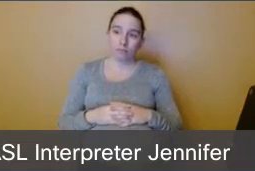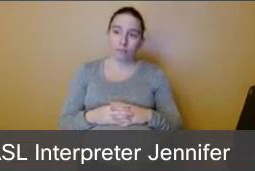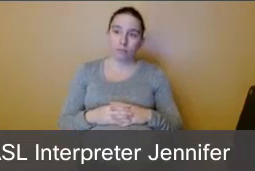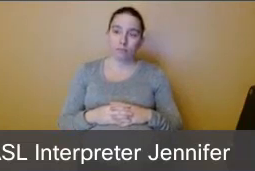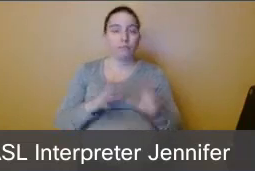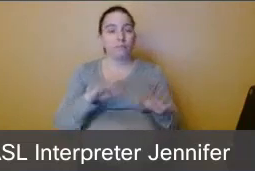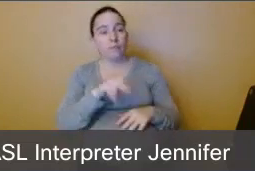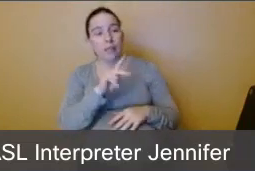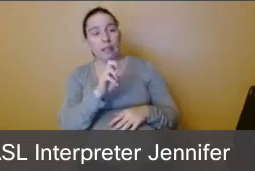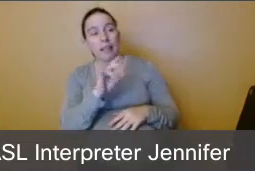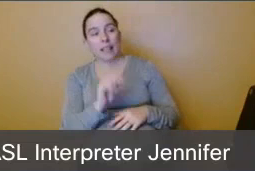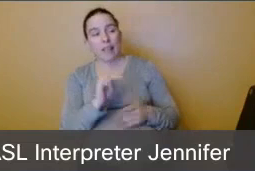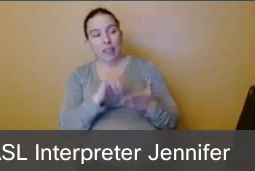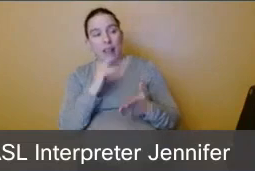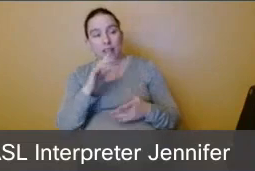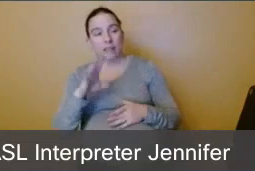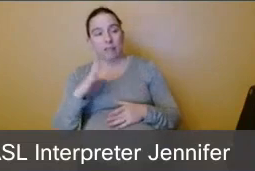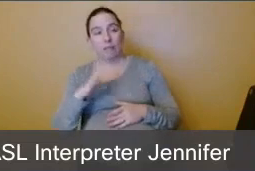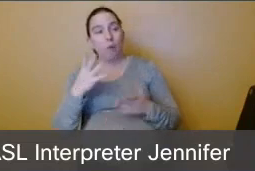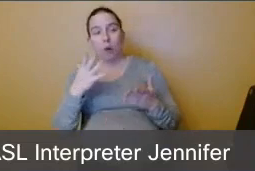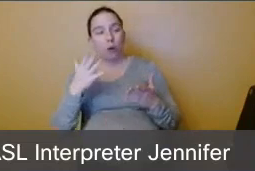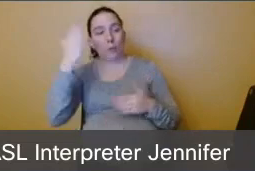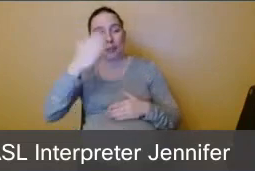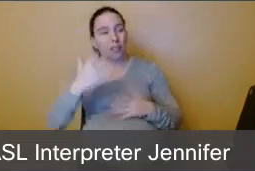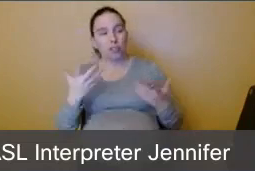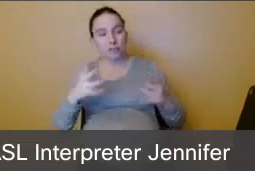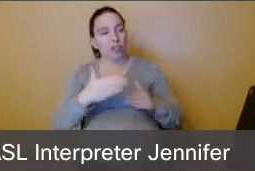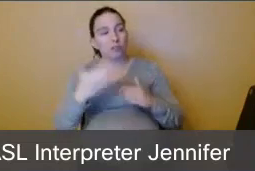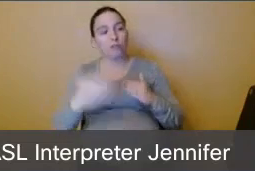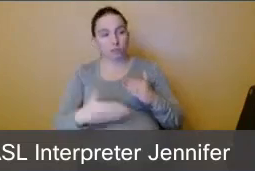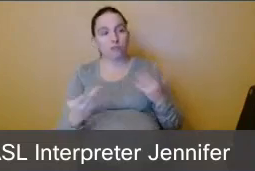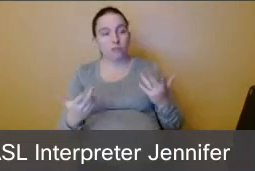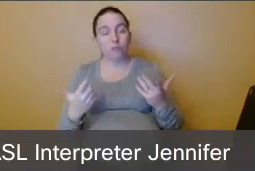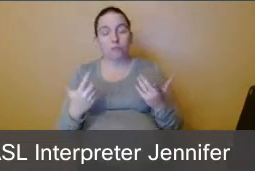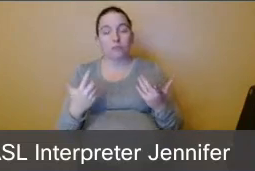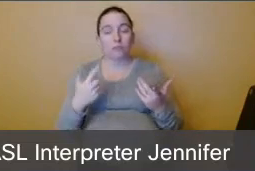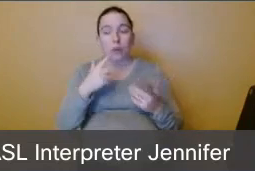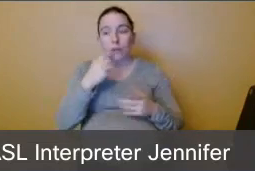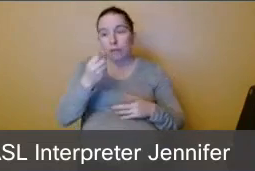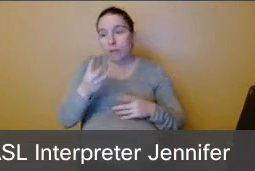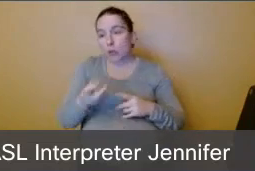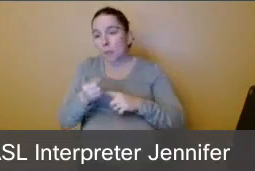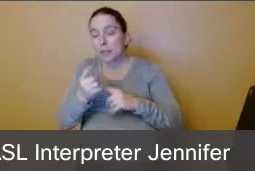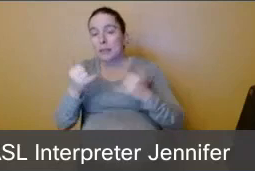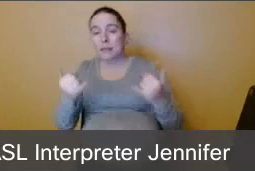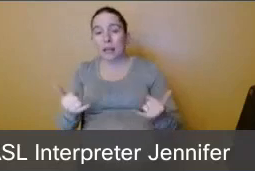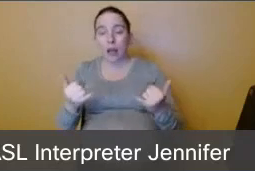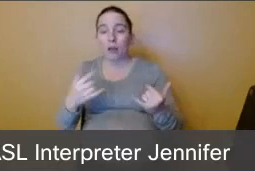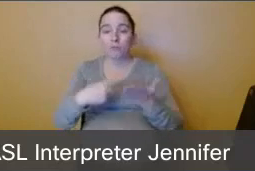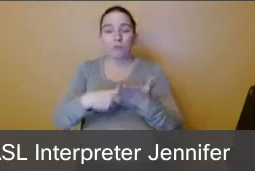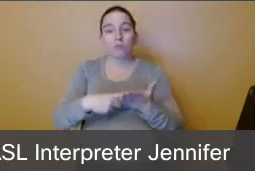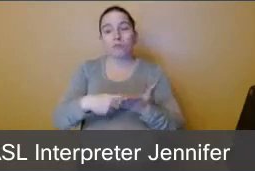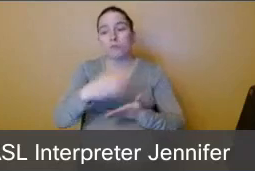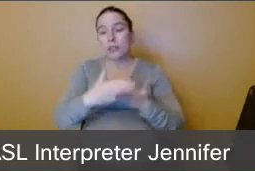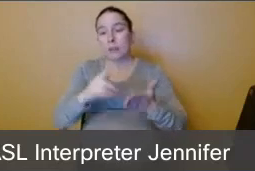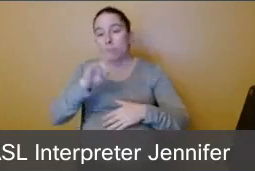Kevin, that concludes the formal presentation. We will take a few moments now to address some of the questions that